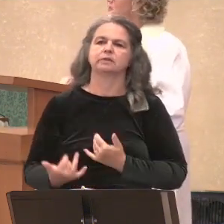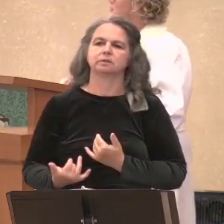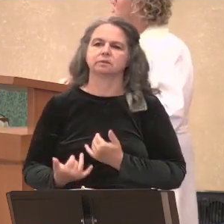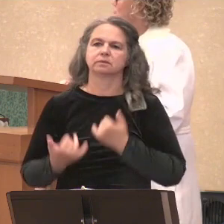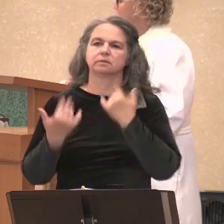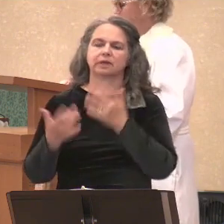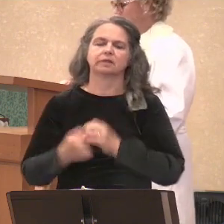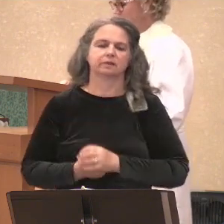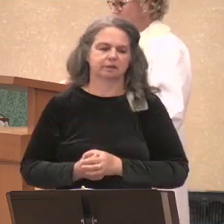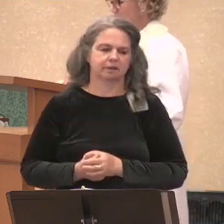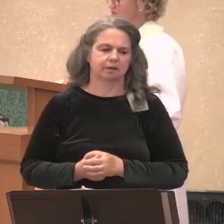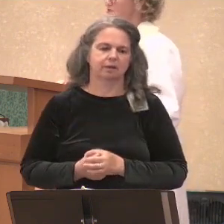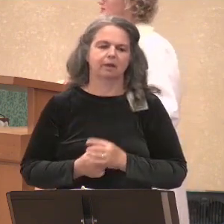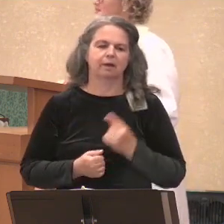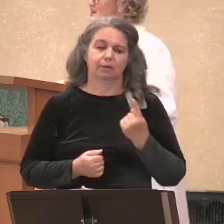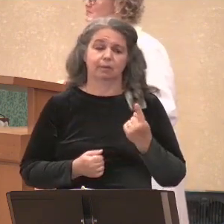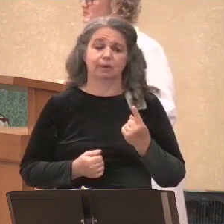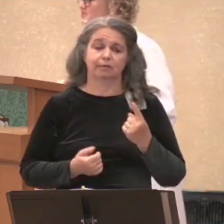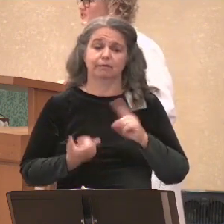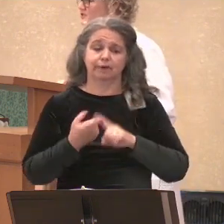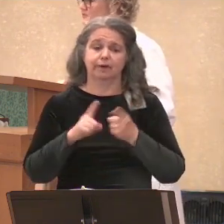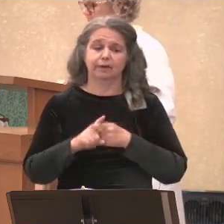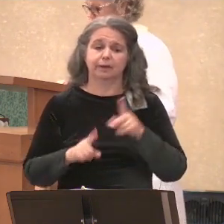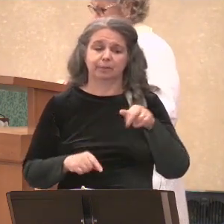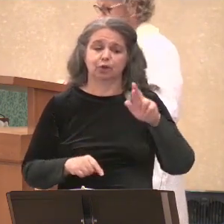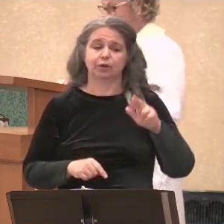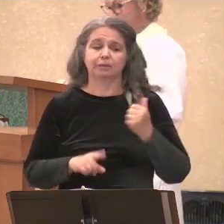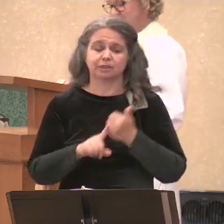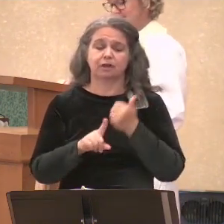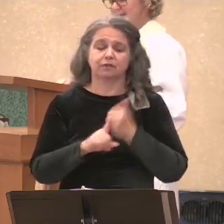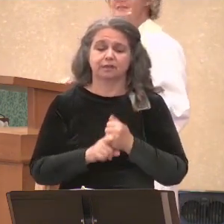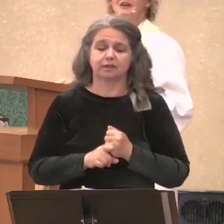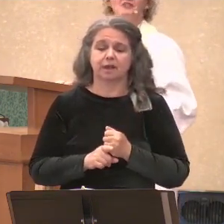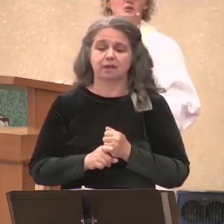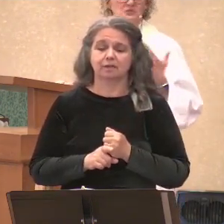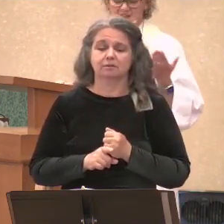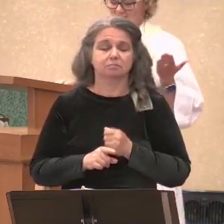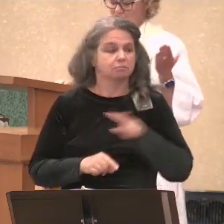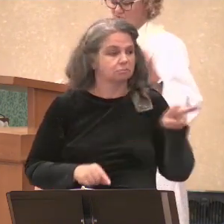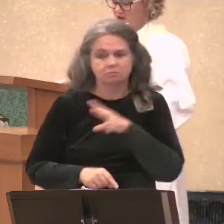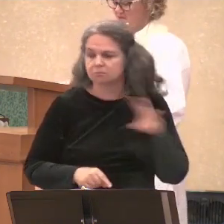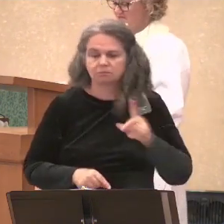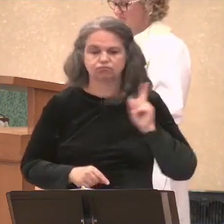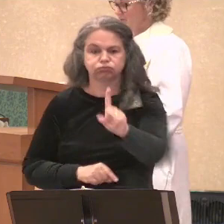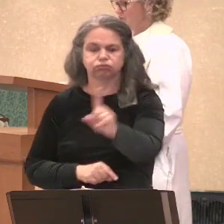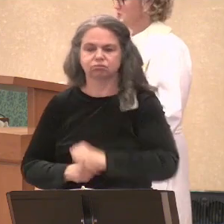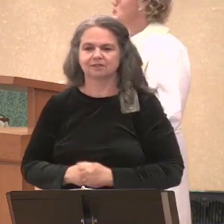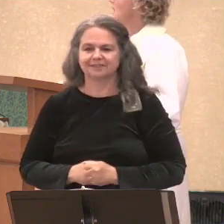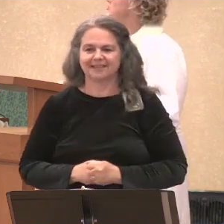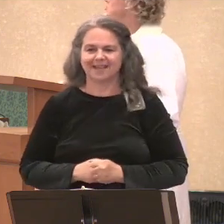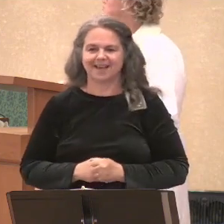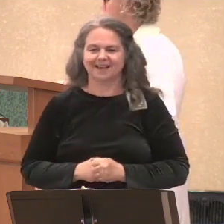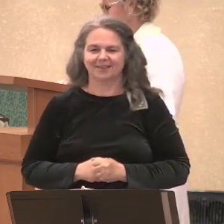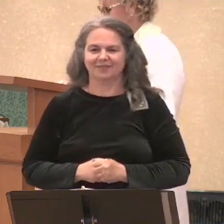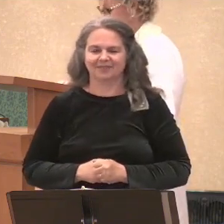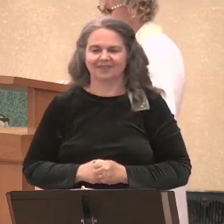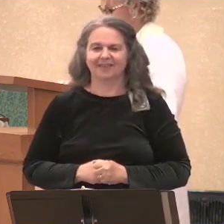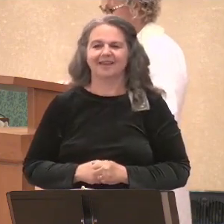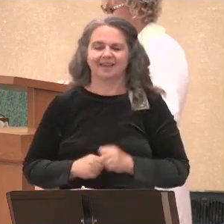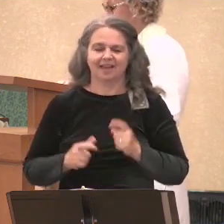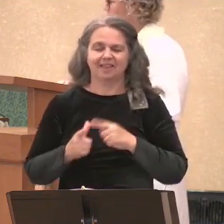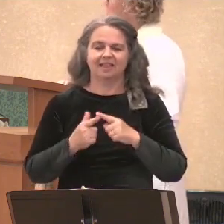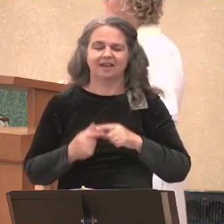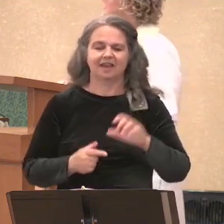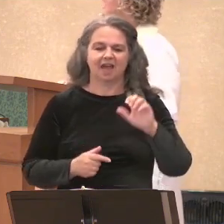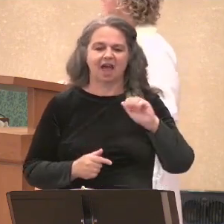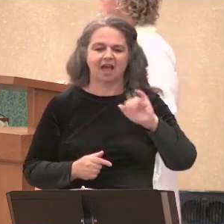His look told that signal, "You can't tell me what to do." Then there was Ajua, who outsmarted the